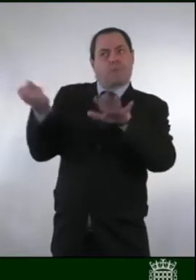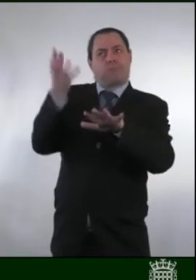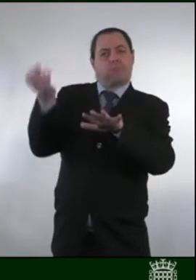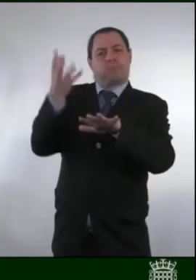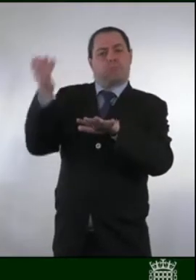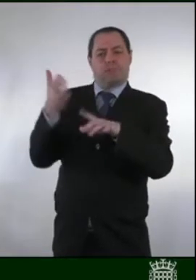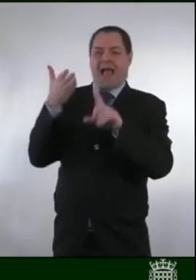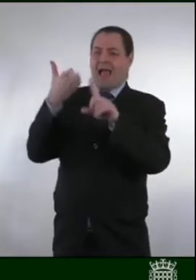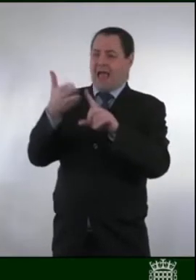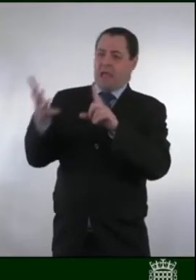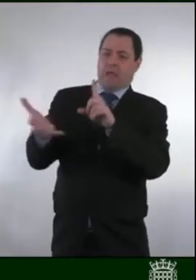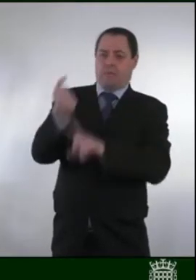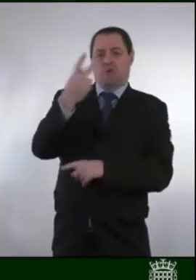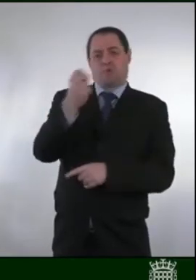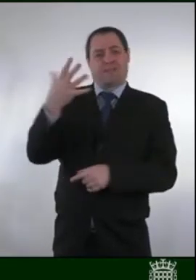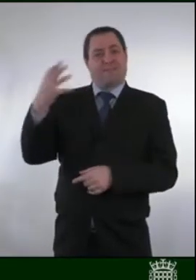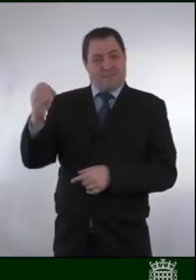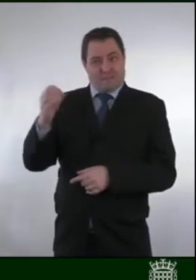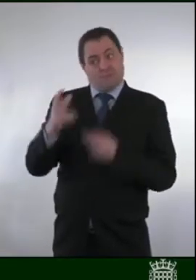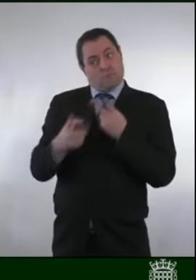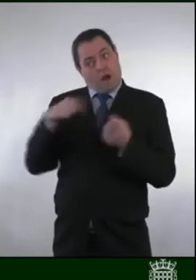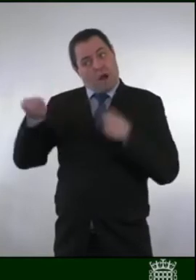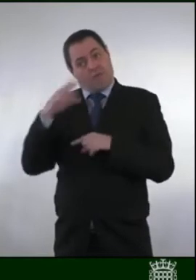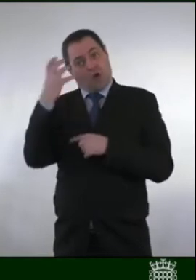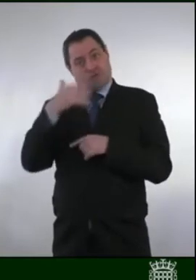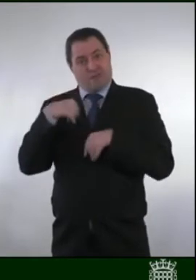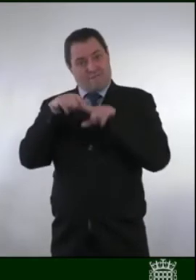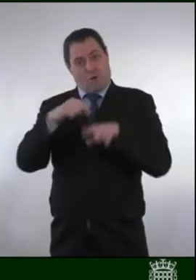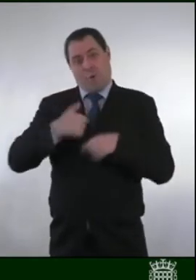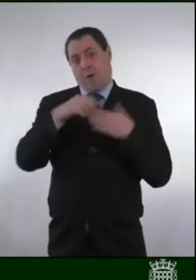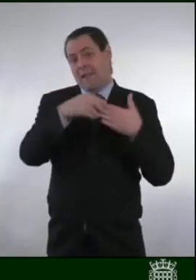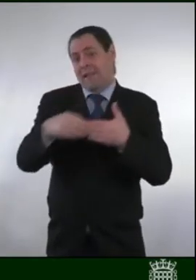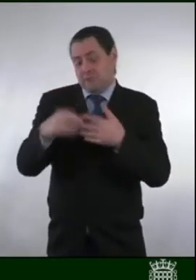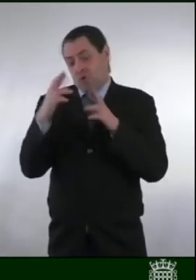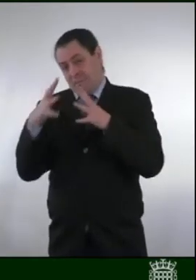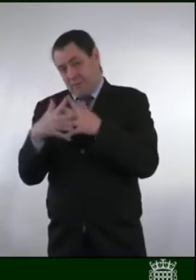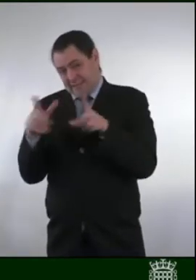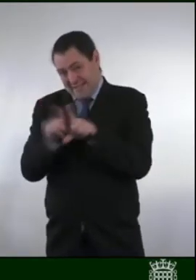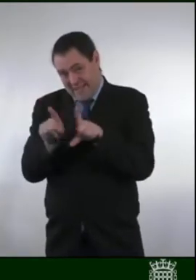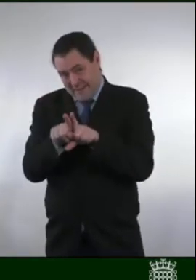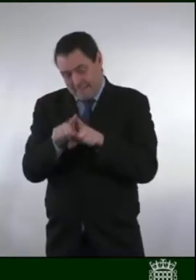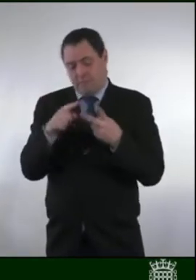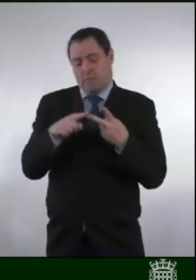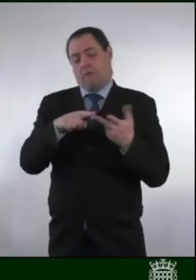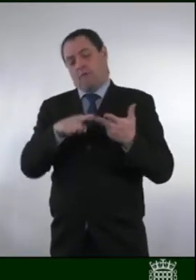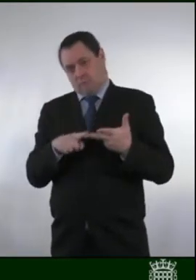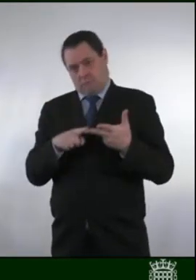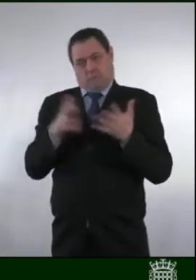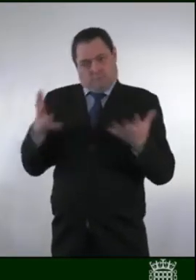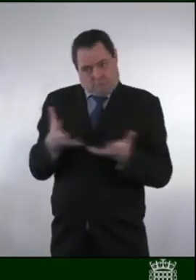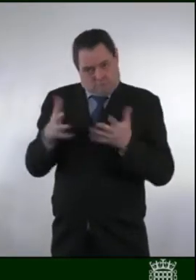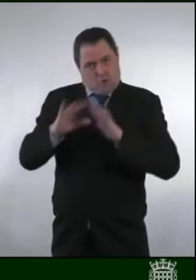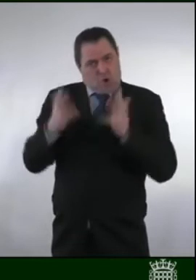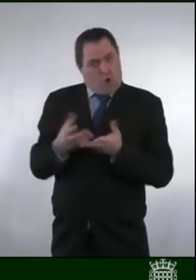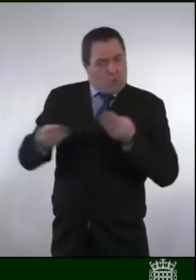All other countries are following. We hope that President Biden will join us. We're working to promote global free trade. And of course, Mr. Speaker,